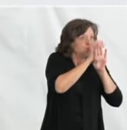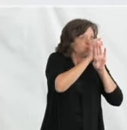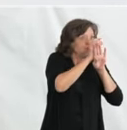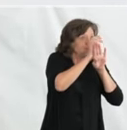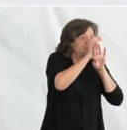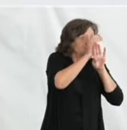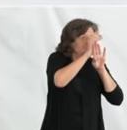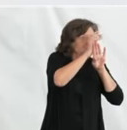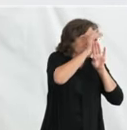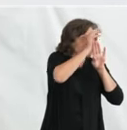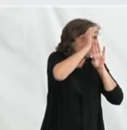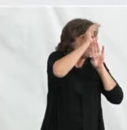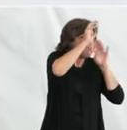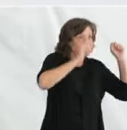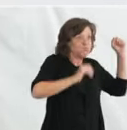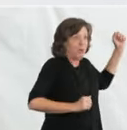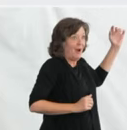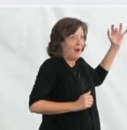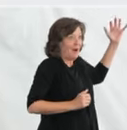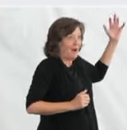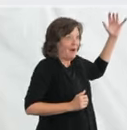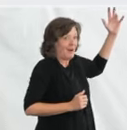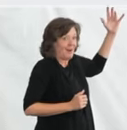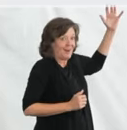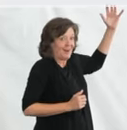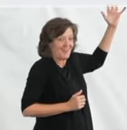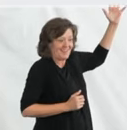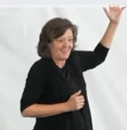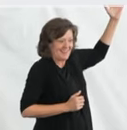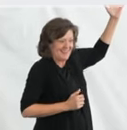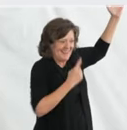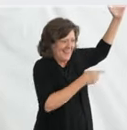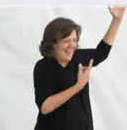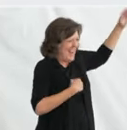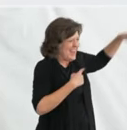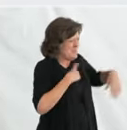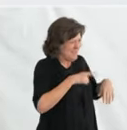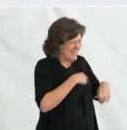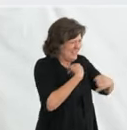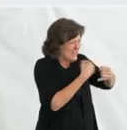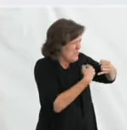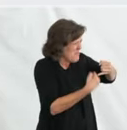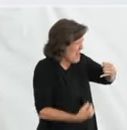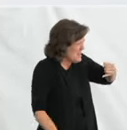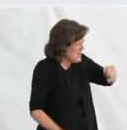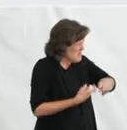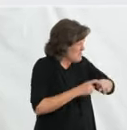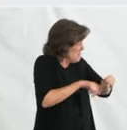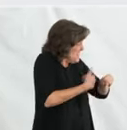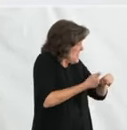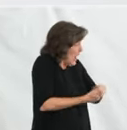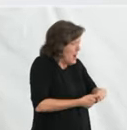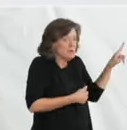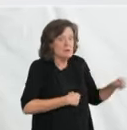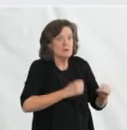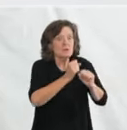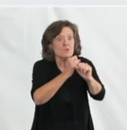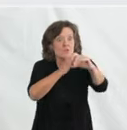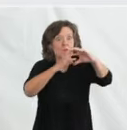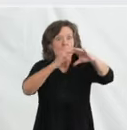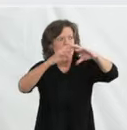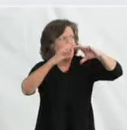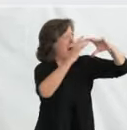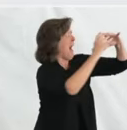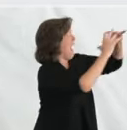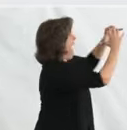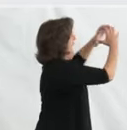was rising up from behind the lockers. It had a long, bloody tentacle coming forth from behind it. The blob was in